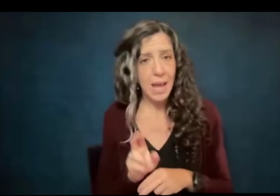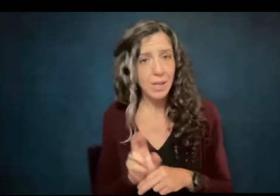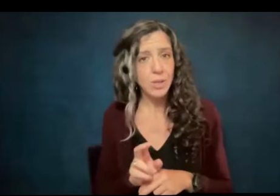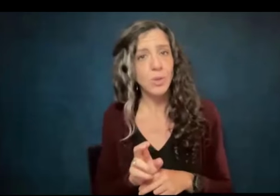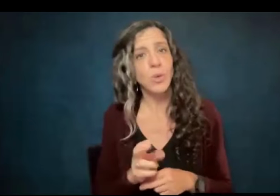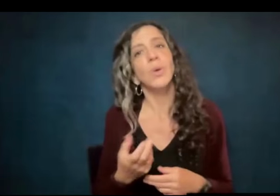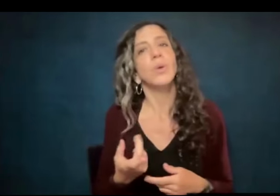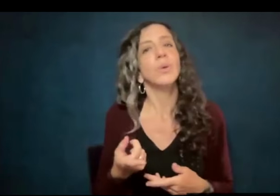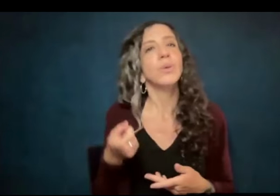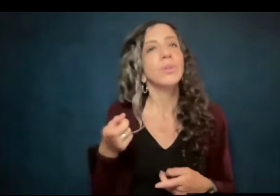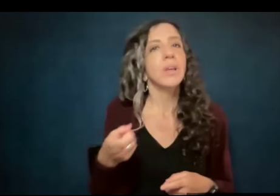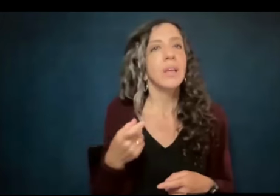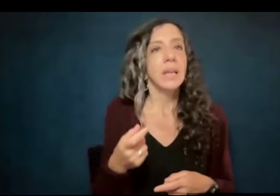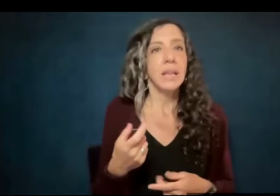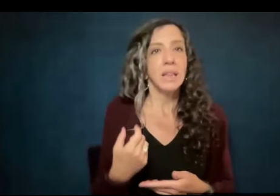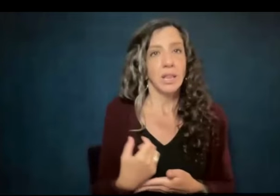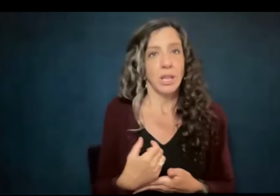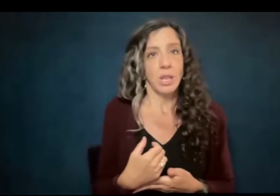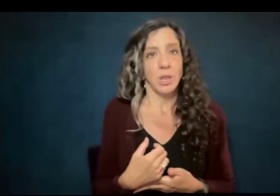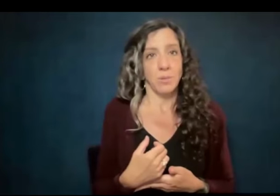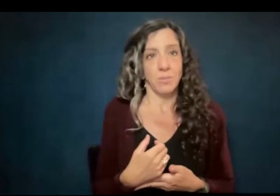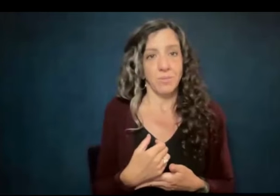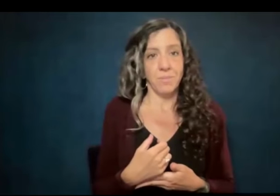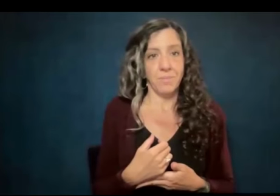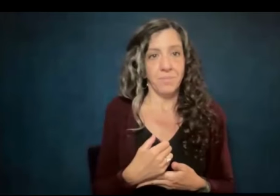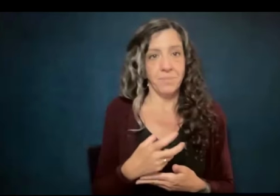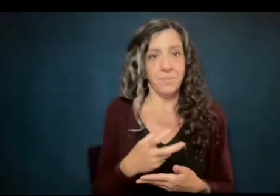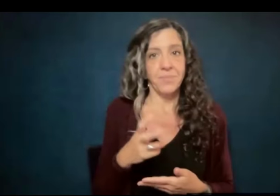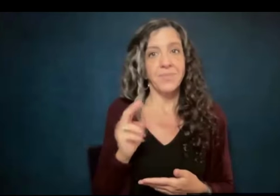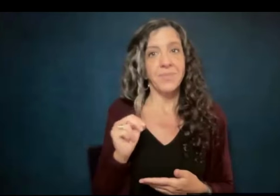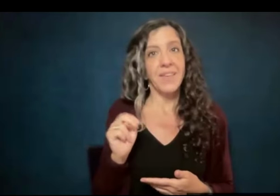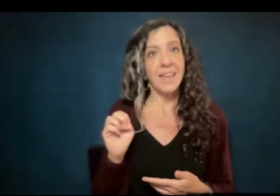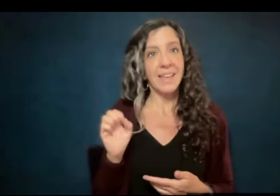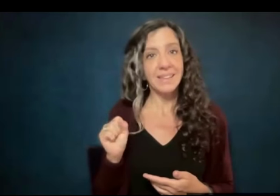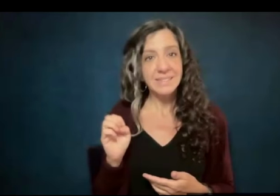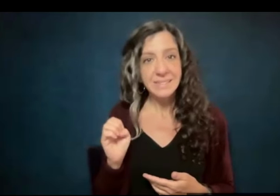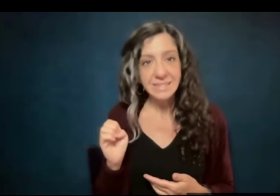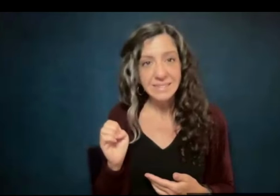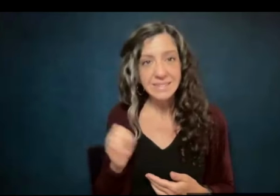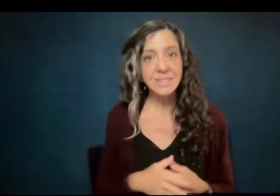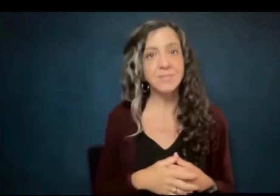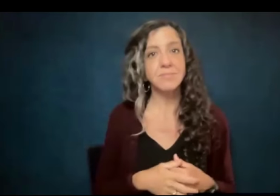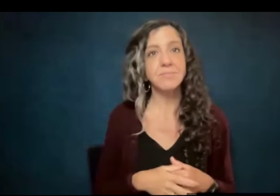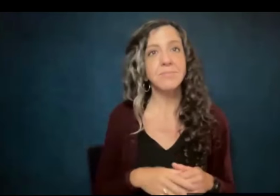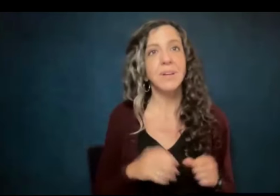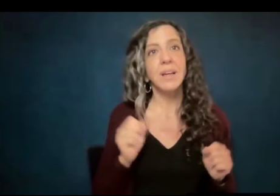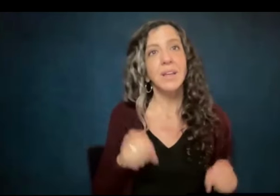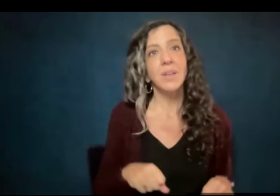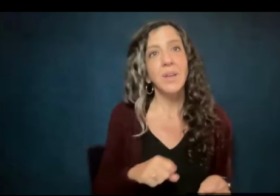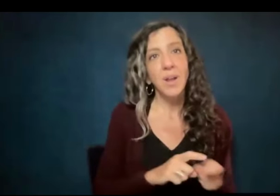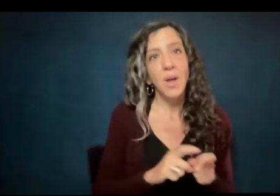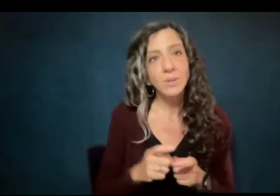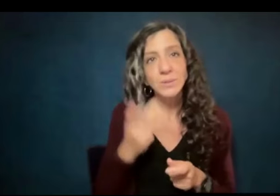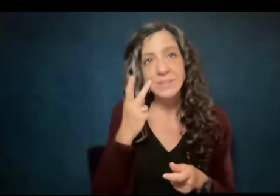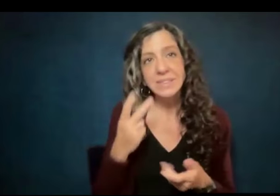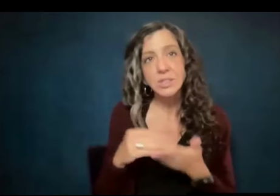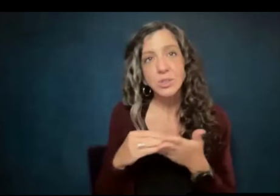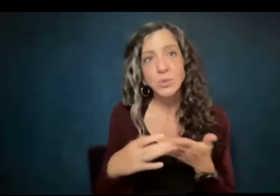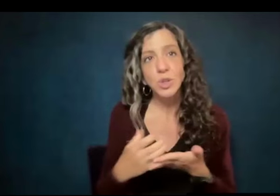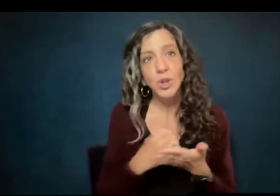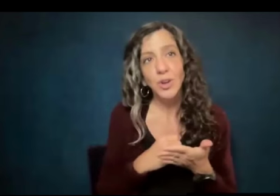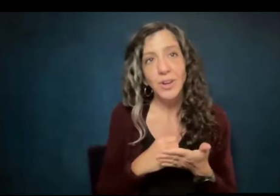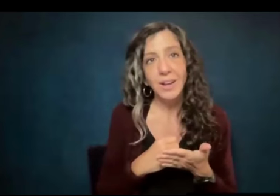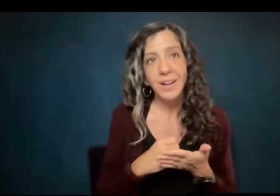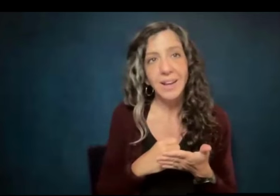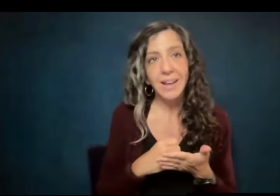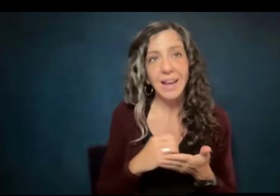the general income exclusion of $20 and the earned income exclusion of $65